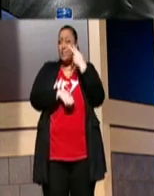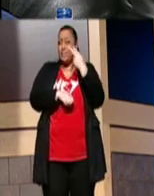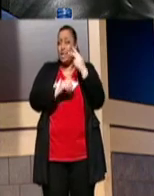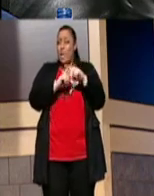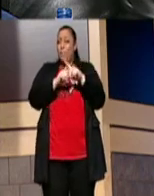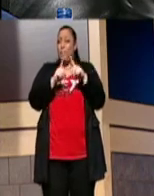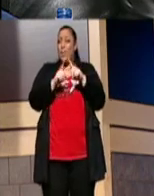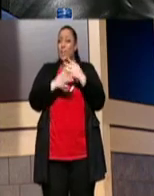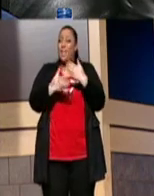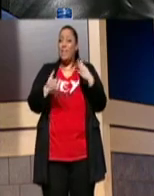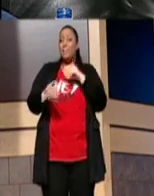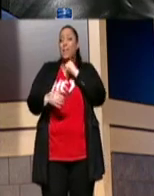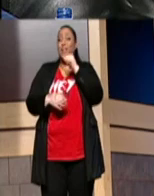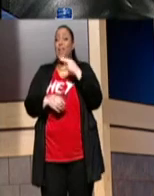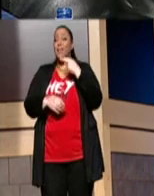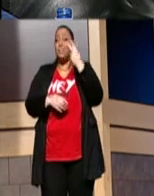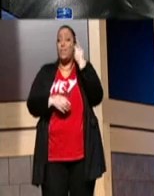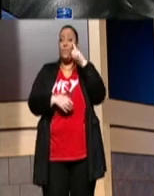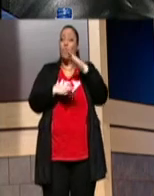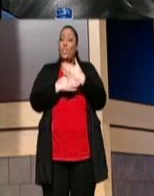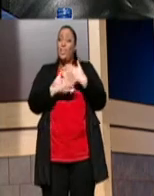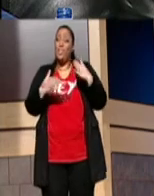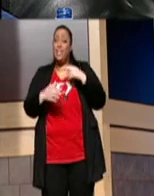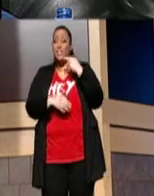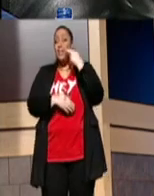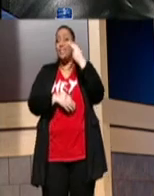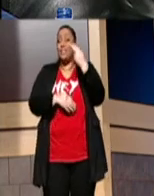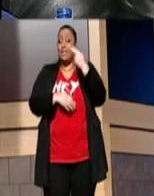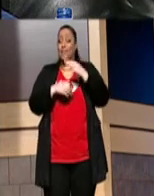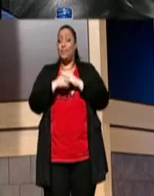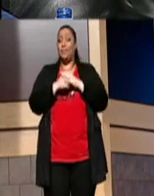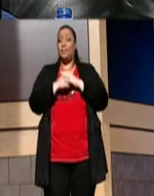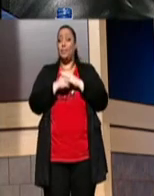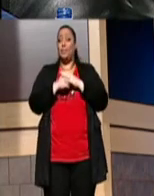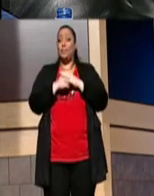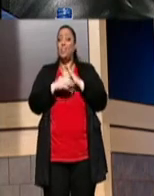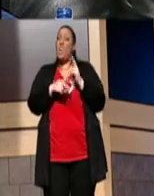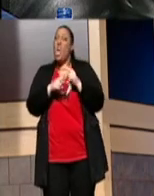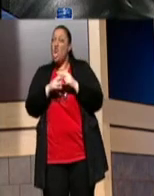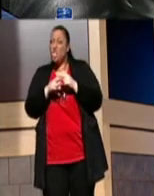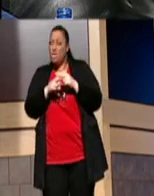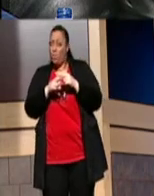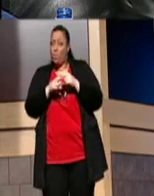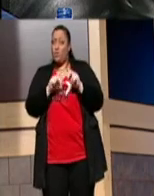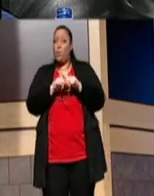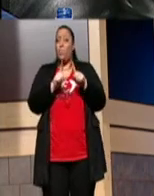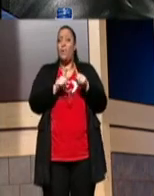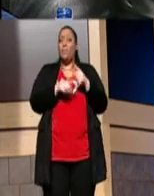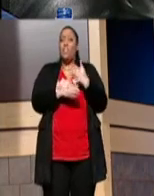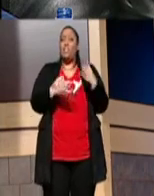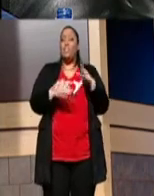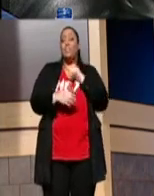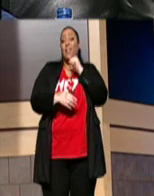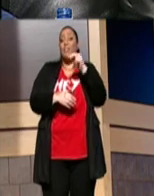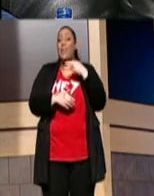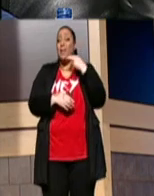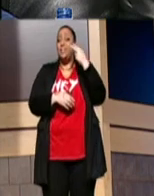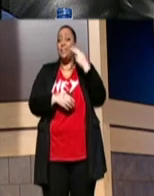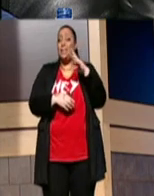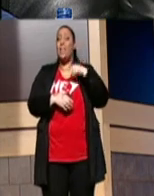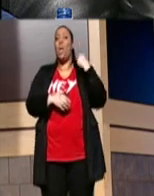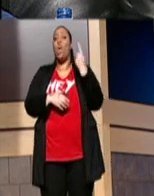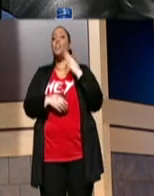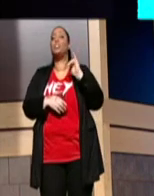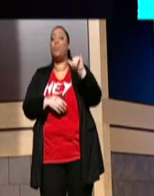at the things that are not seen. That's for right. The things that are seen temporal. Are temporal. Mm. But the things that are not seen are